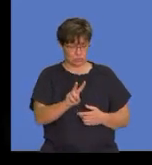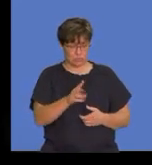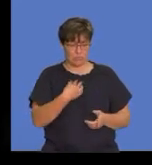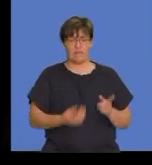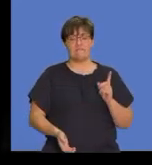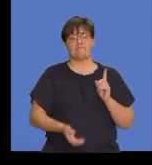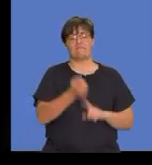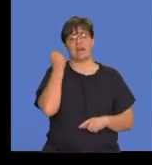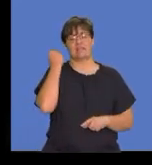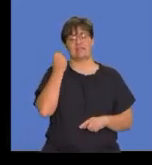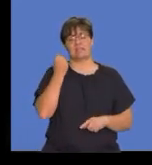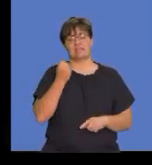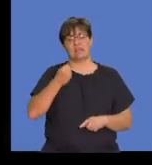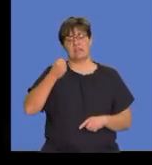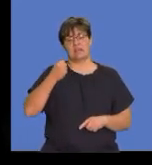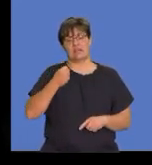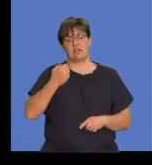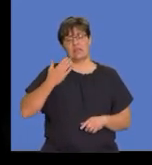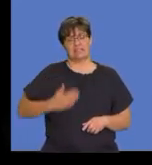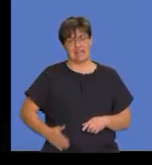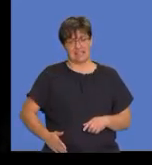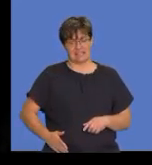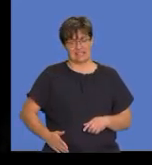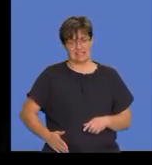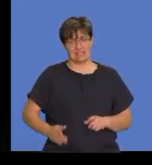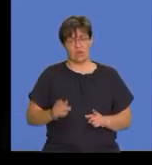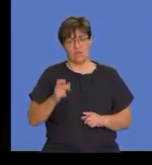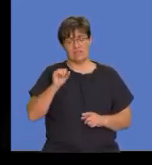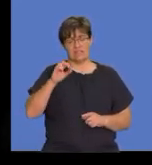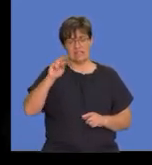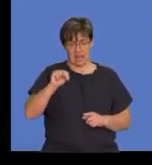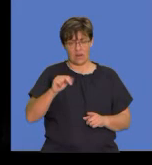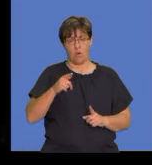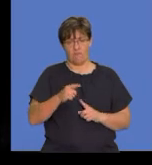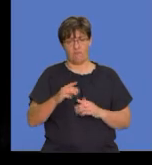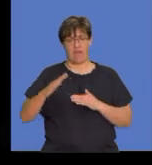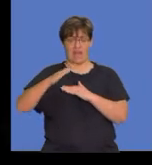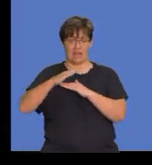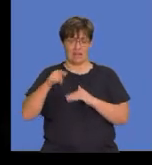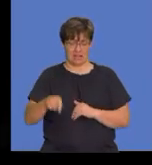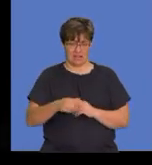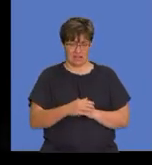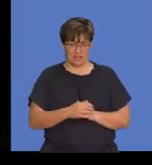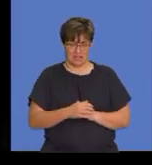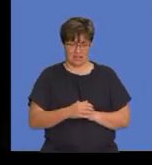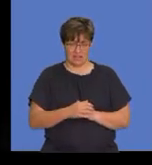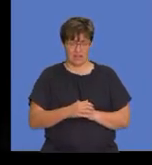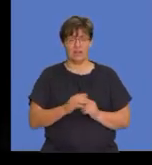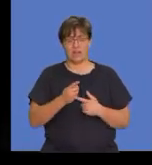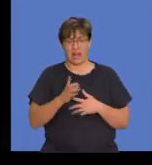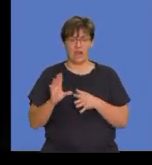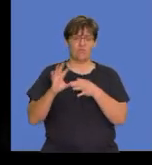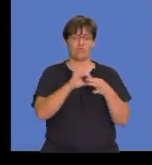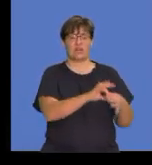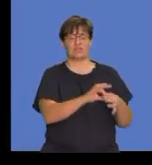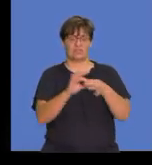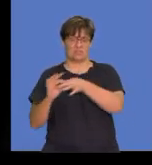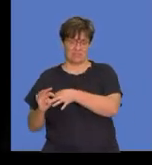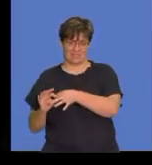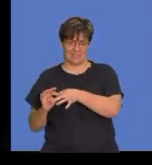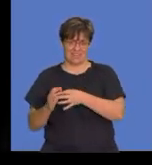still given two sides, I can find the length or the size of the acute angle. So this was about